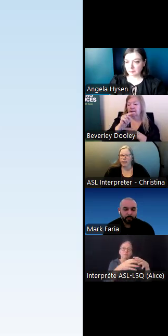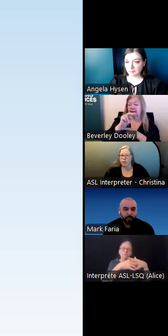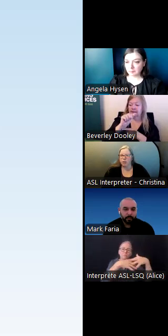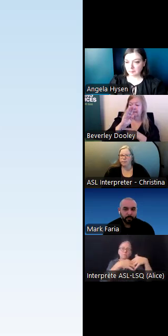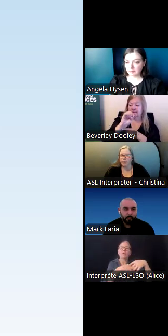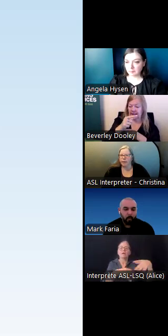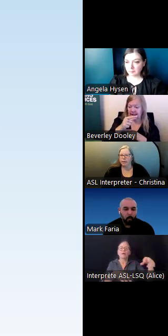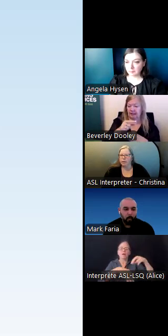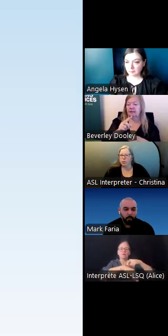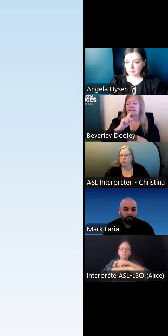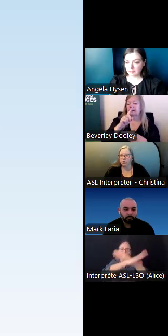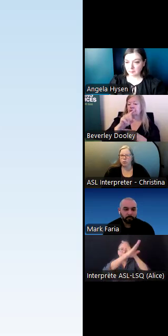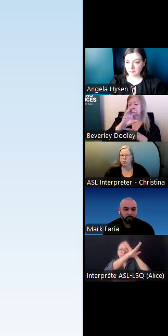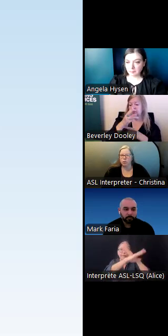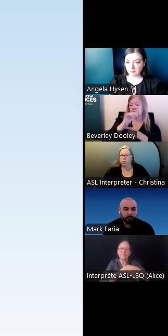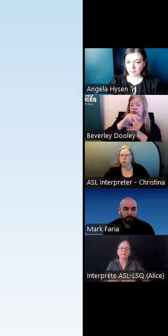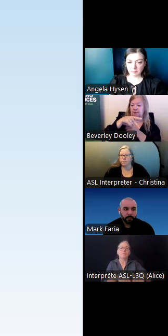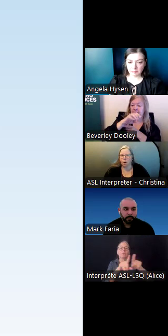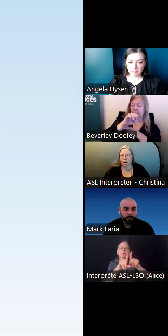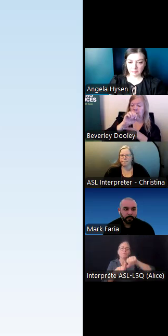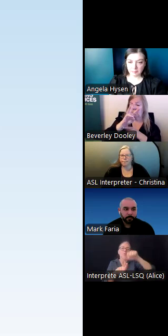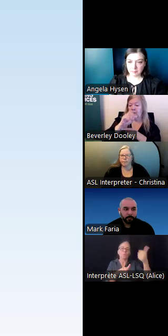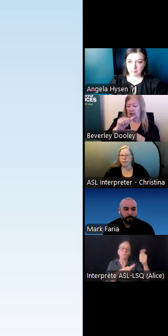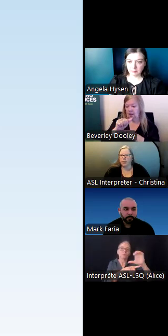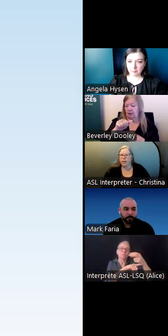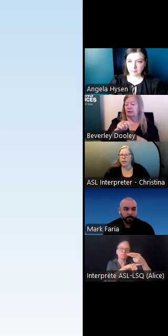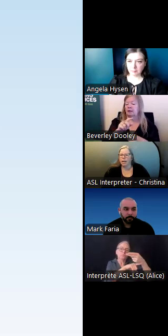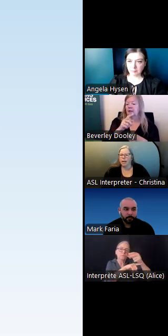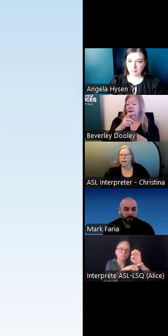the Anishinaabe, the Chippewa,